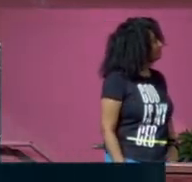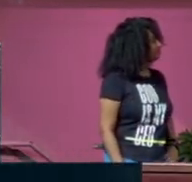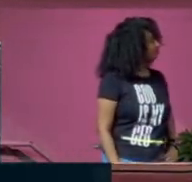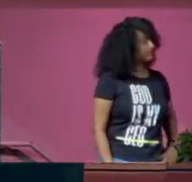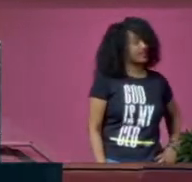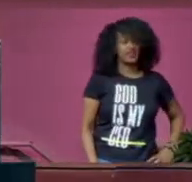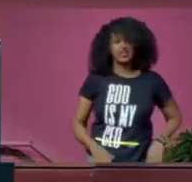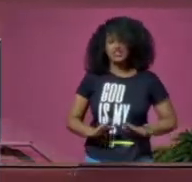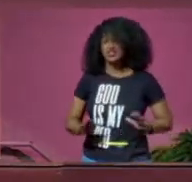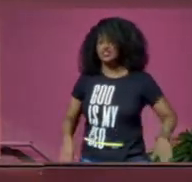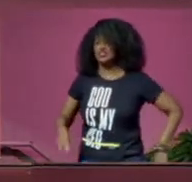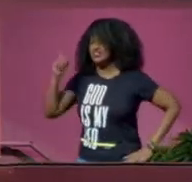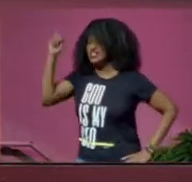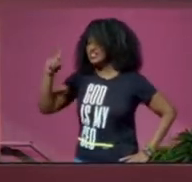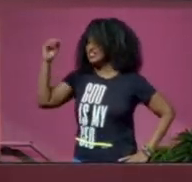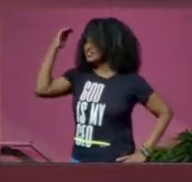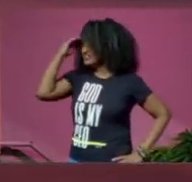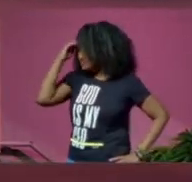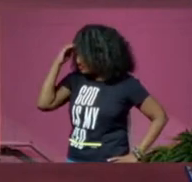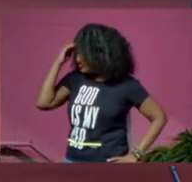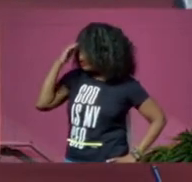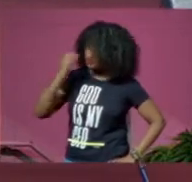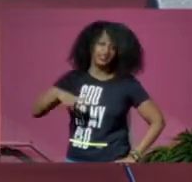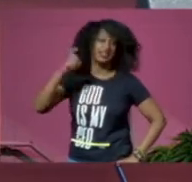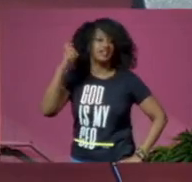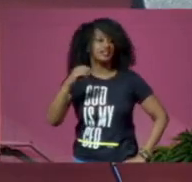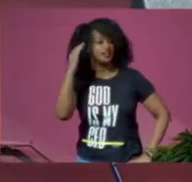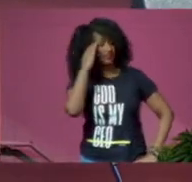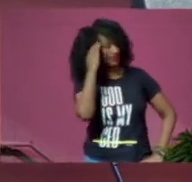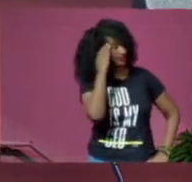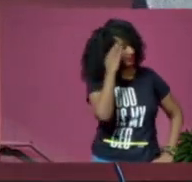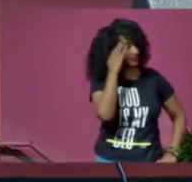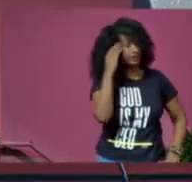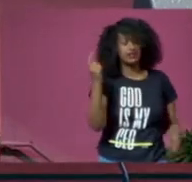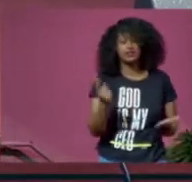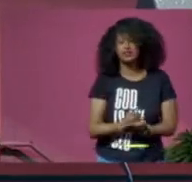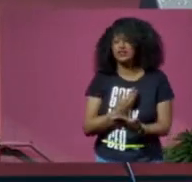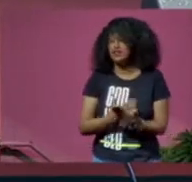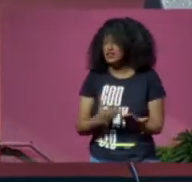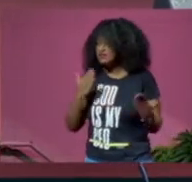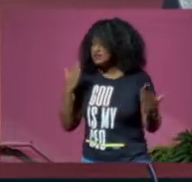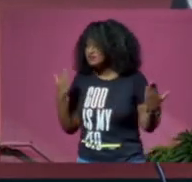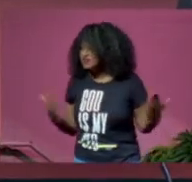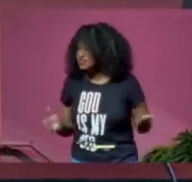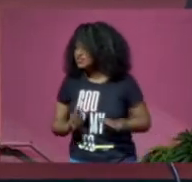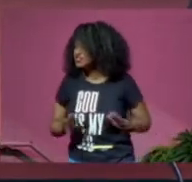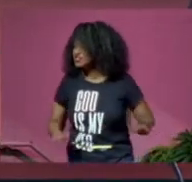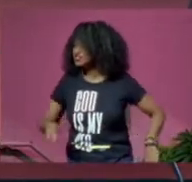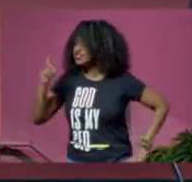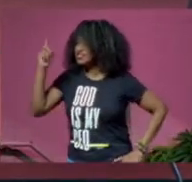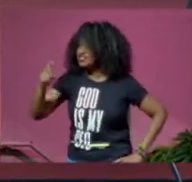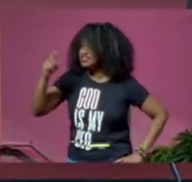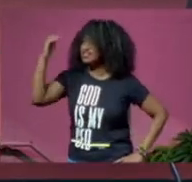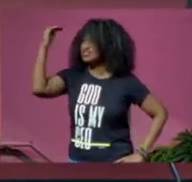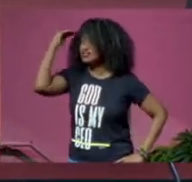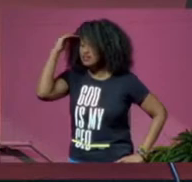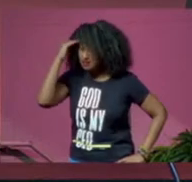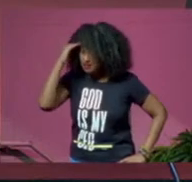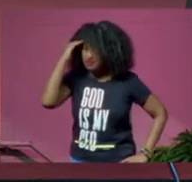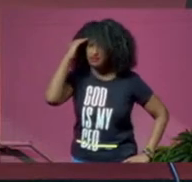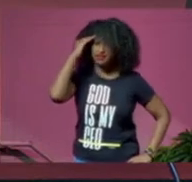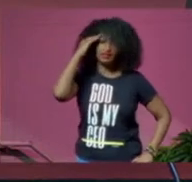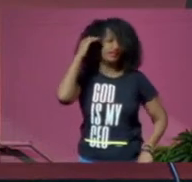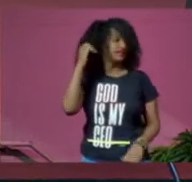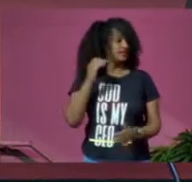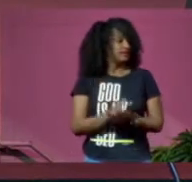They need to know. They need to know. They need to know. They need to know. They're just some things. They're just some things that they need to know, because every